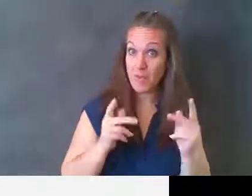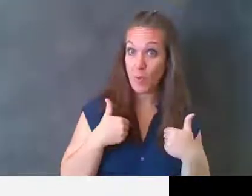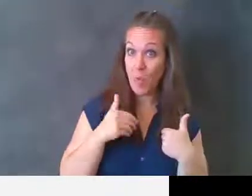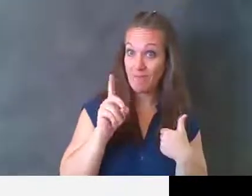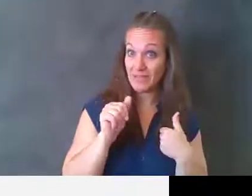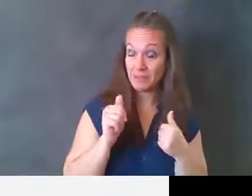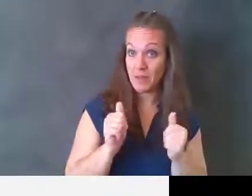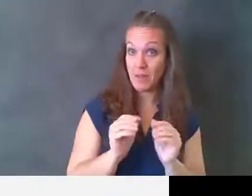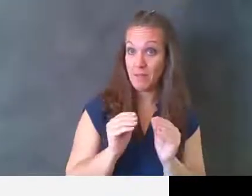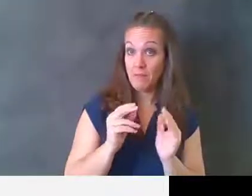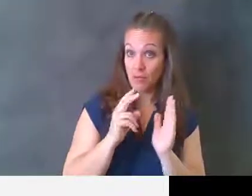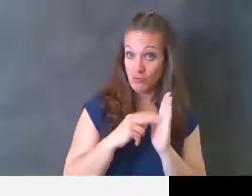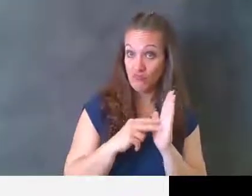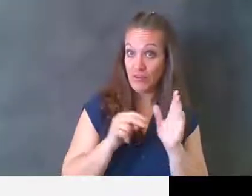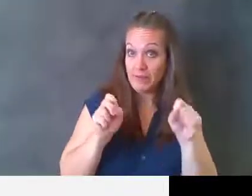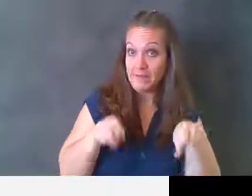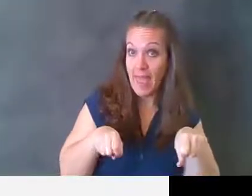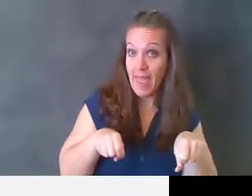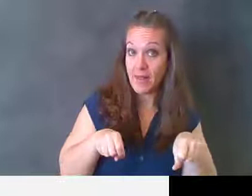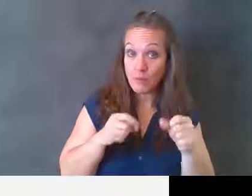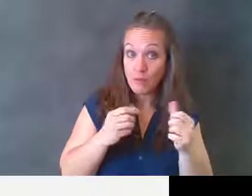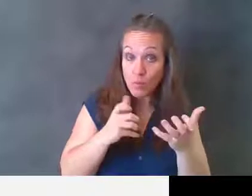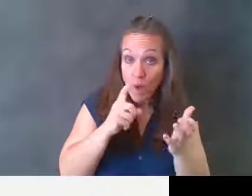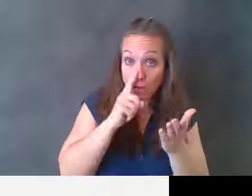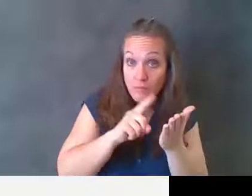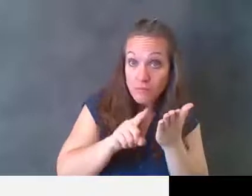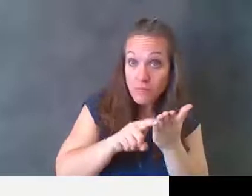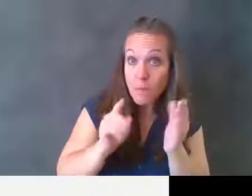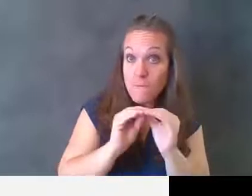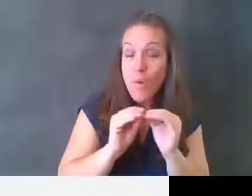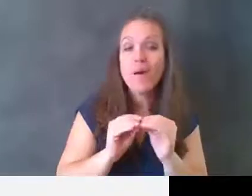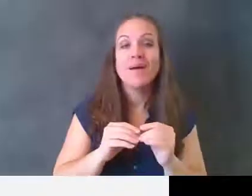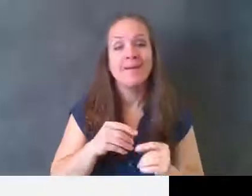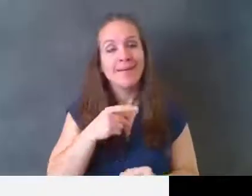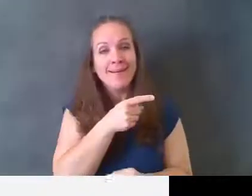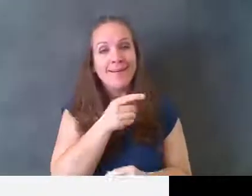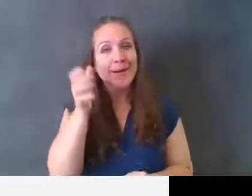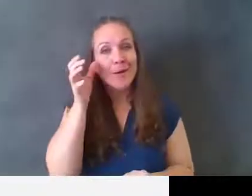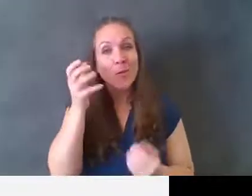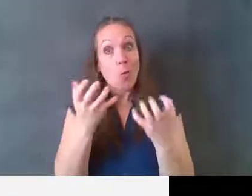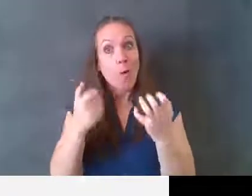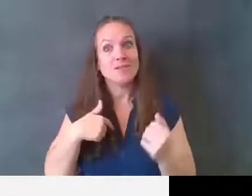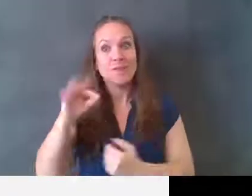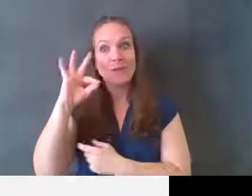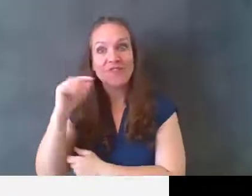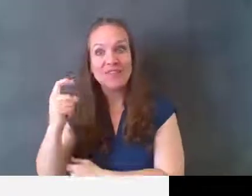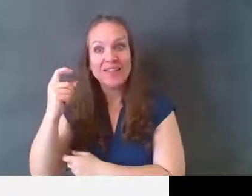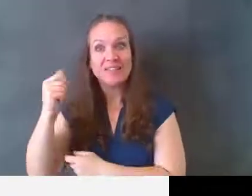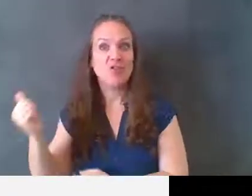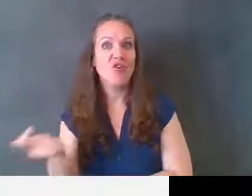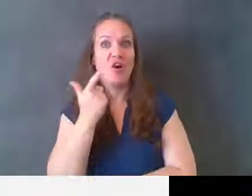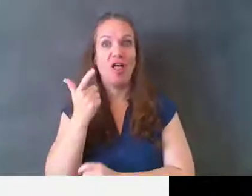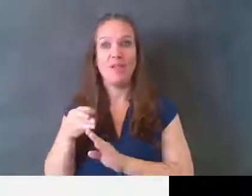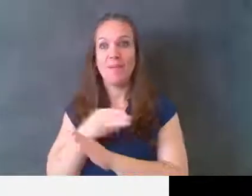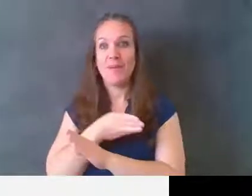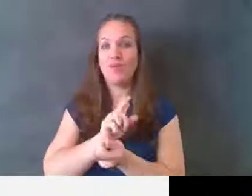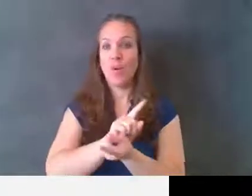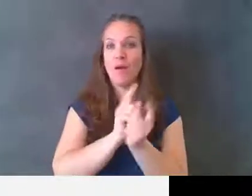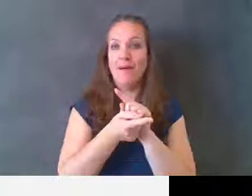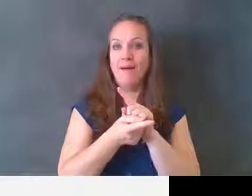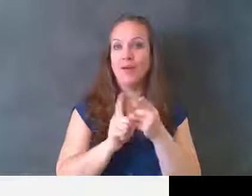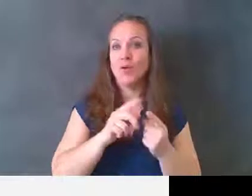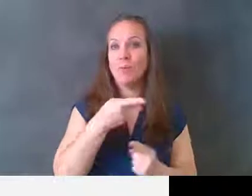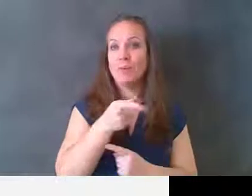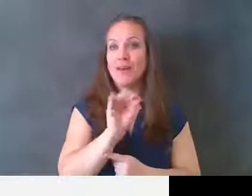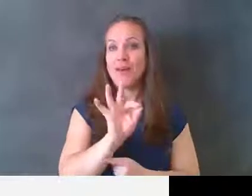read. Investigate accessibility. So it wants me to fix all of those accessibility errors before I make a PDF. I don't have time